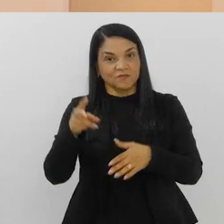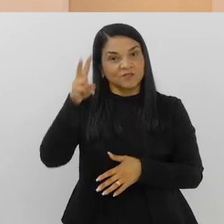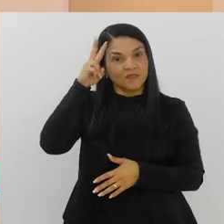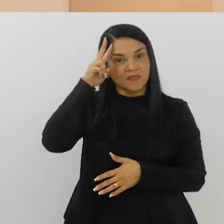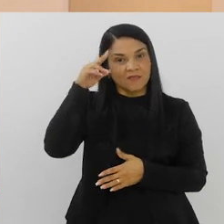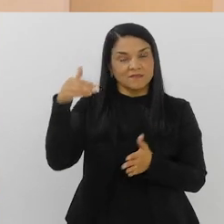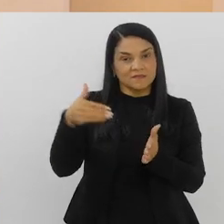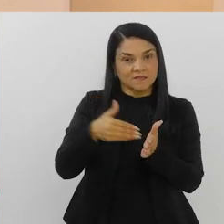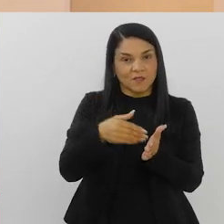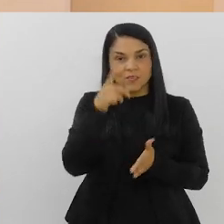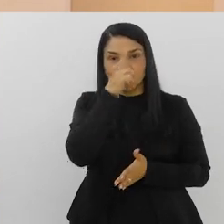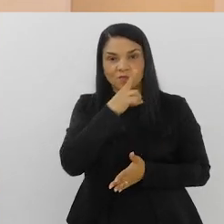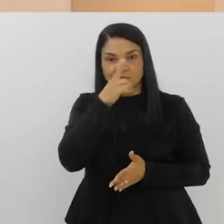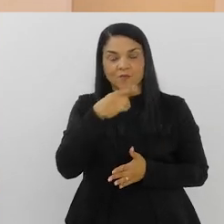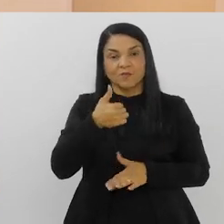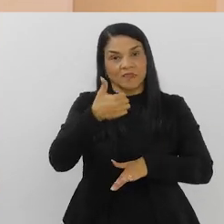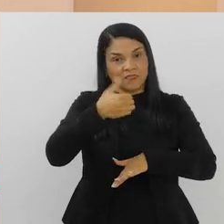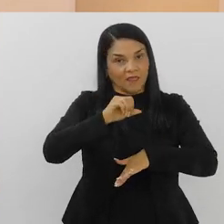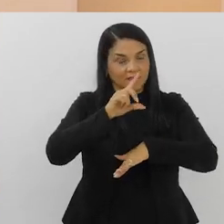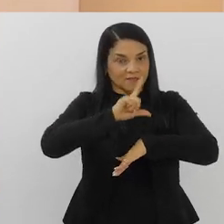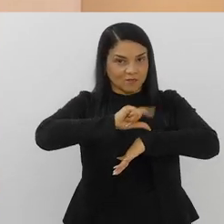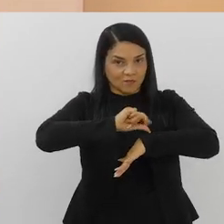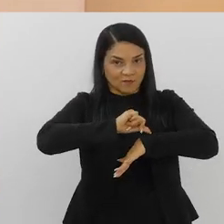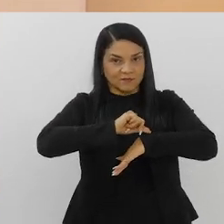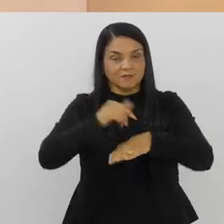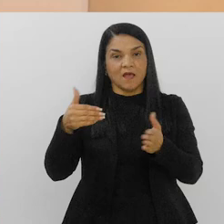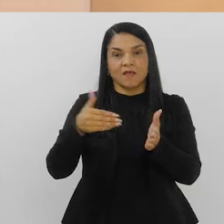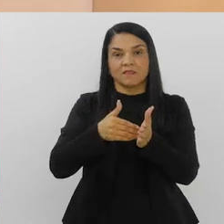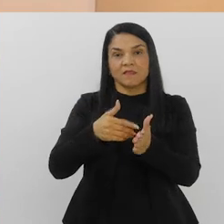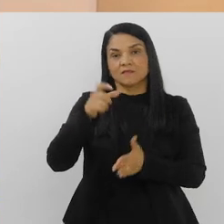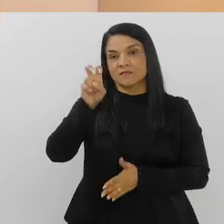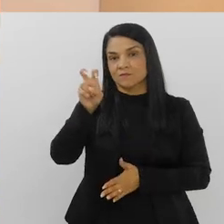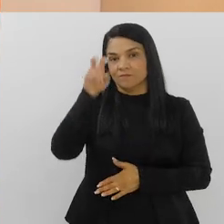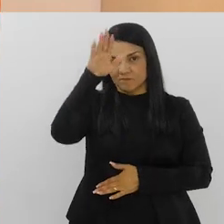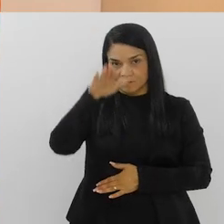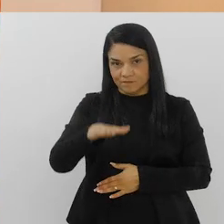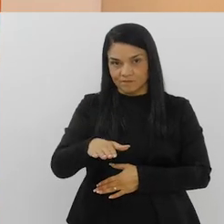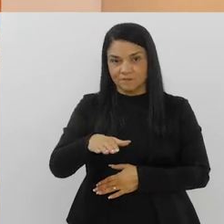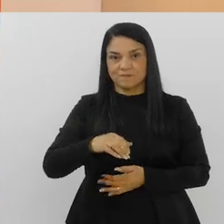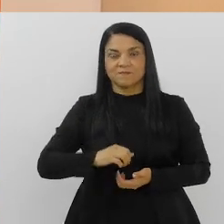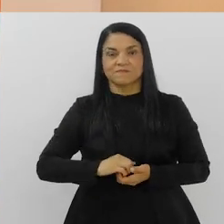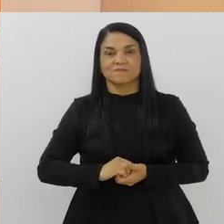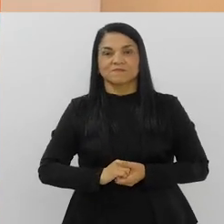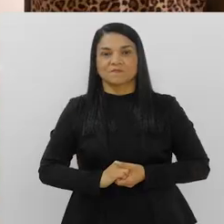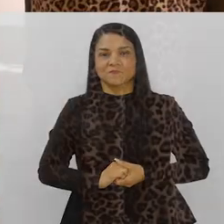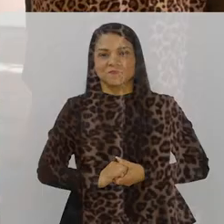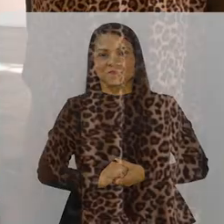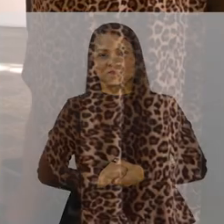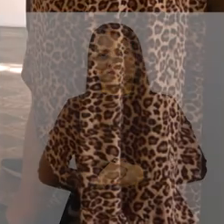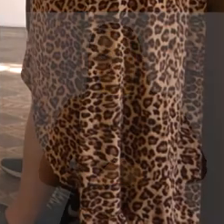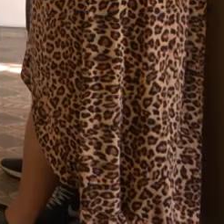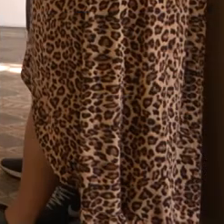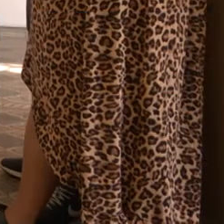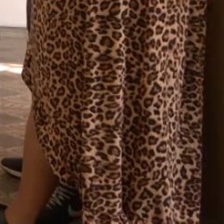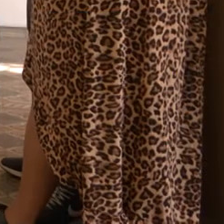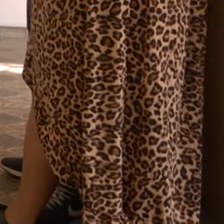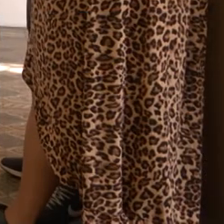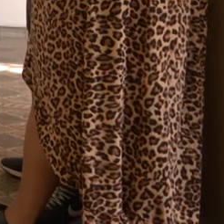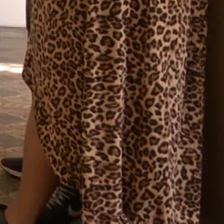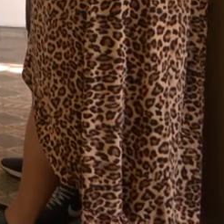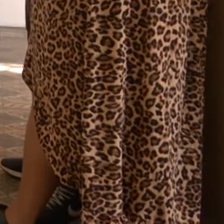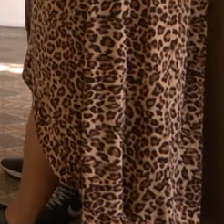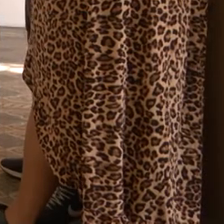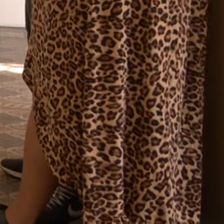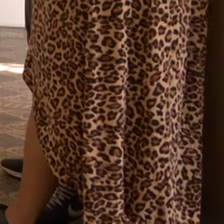80. We are open from Thursday to Sunday, from 10pm to 17pm. to